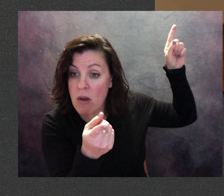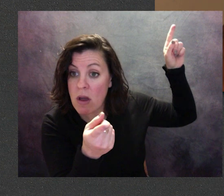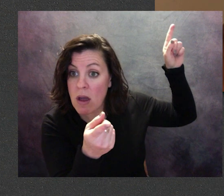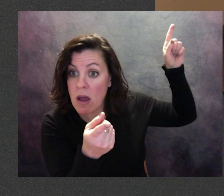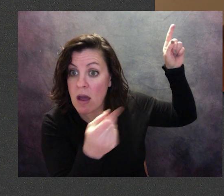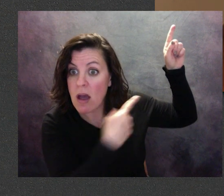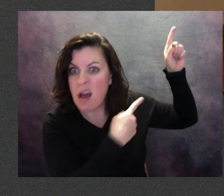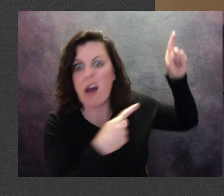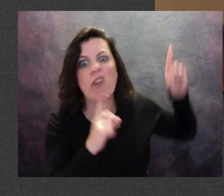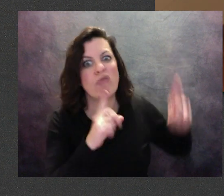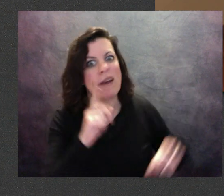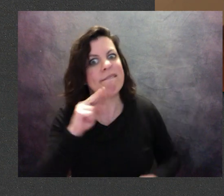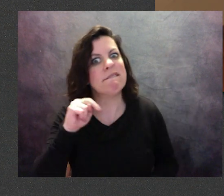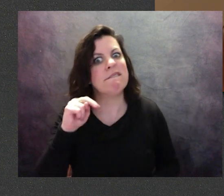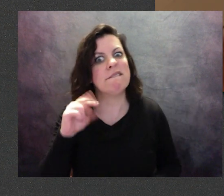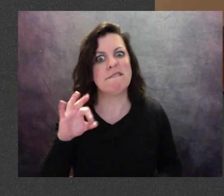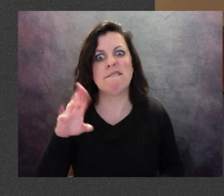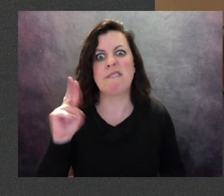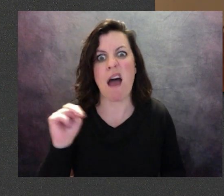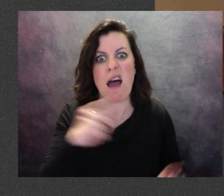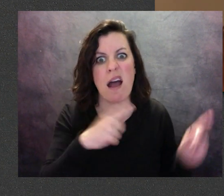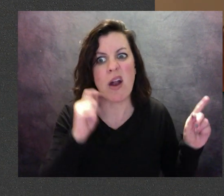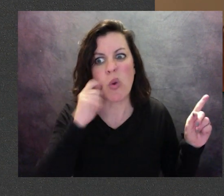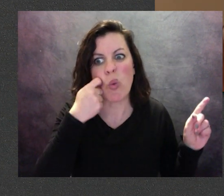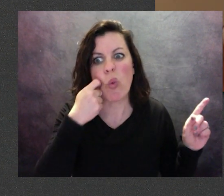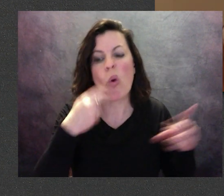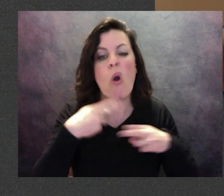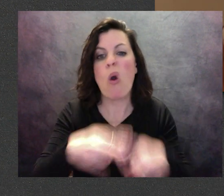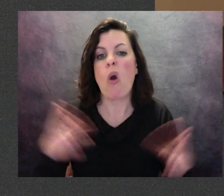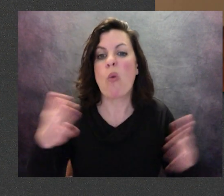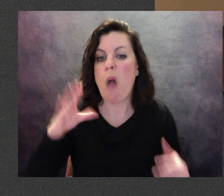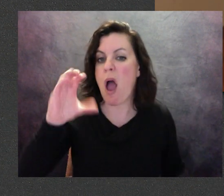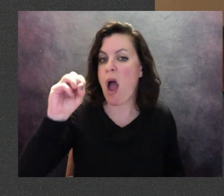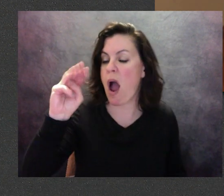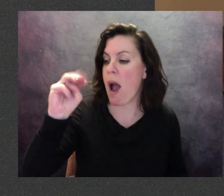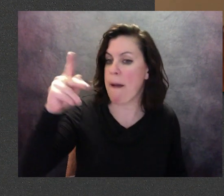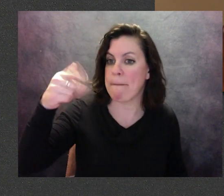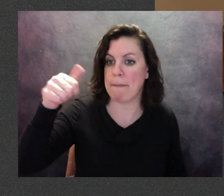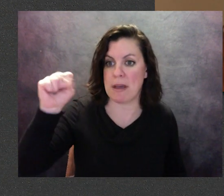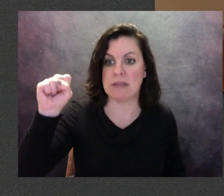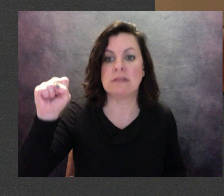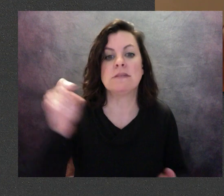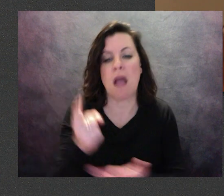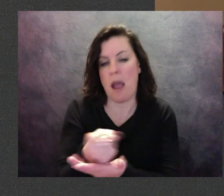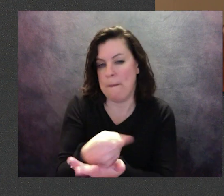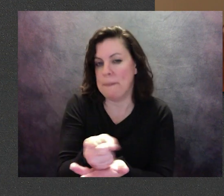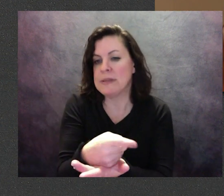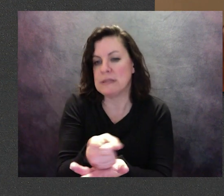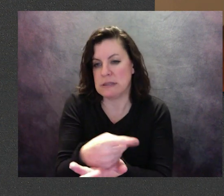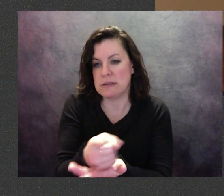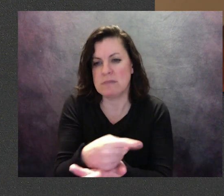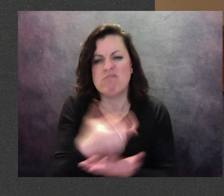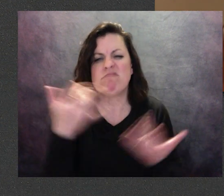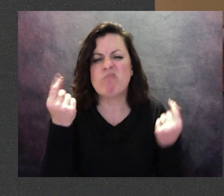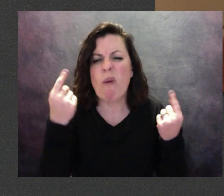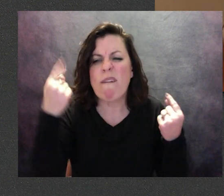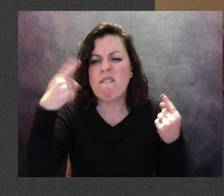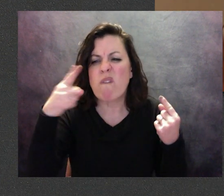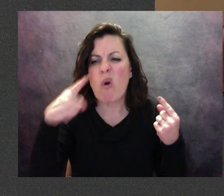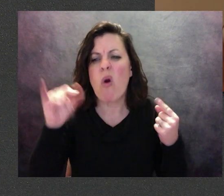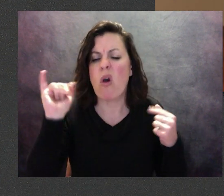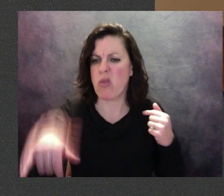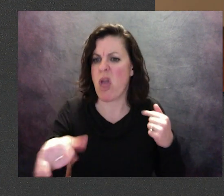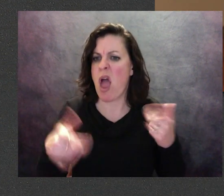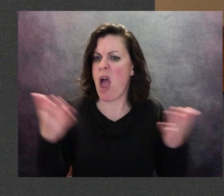This is really fun. This is a compass. A compass helps people find